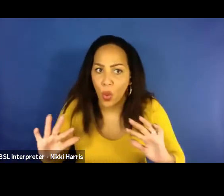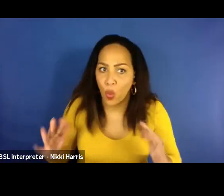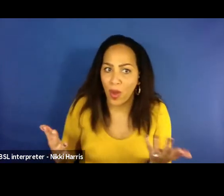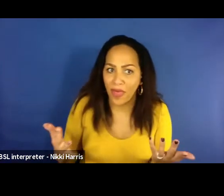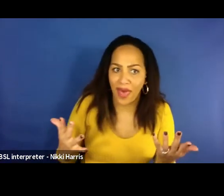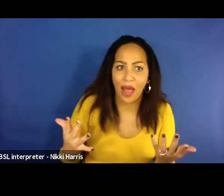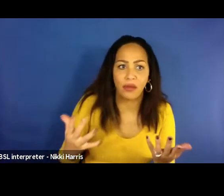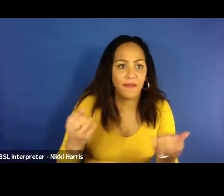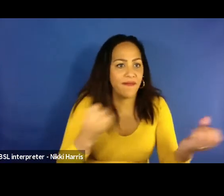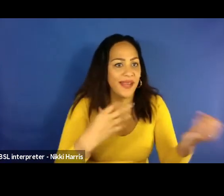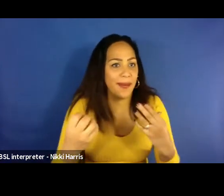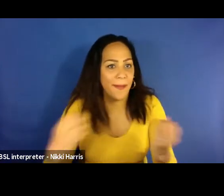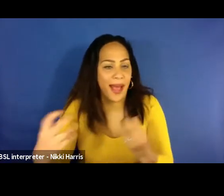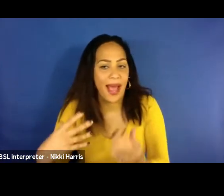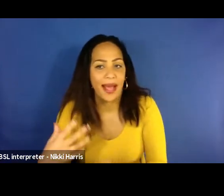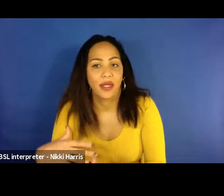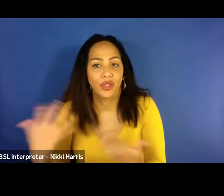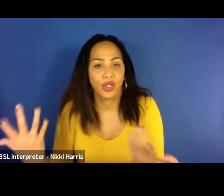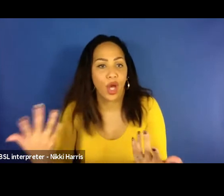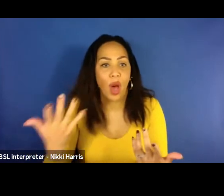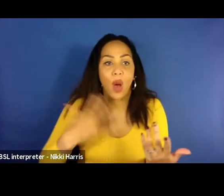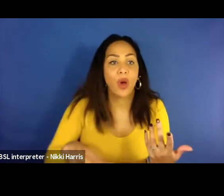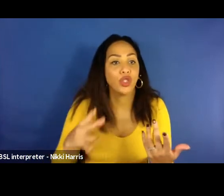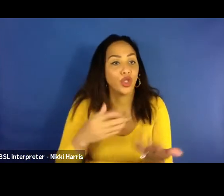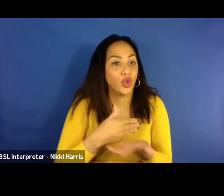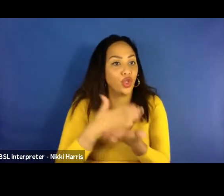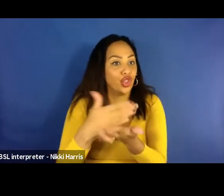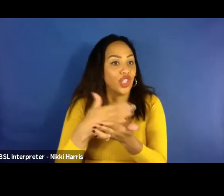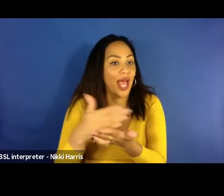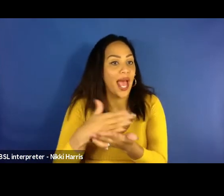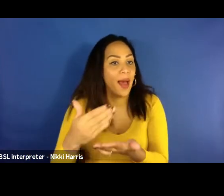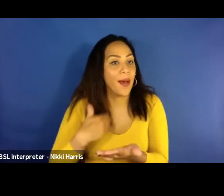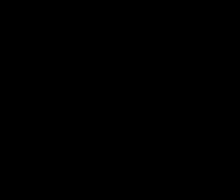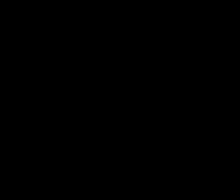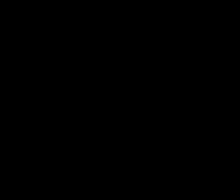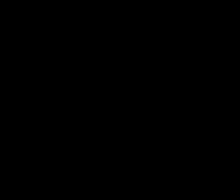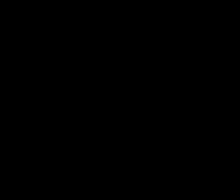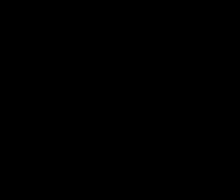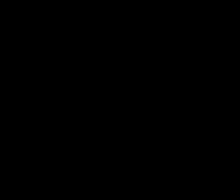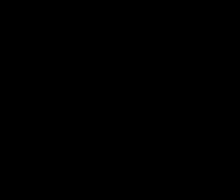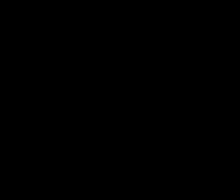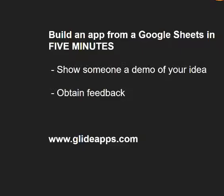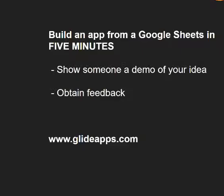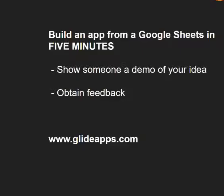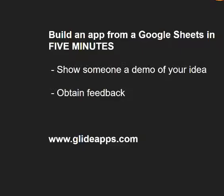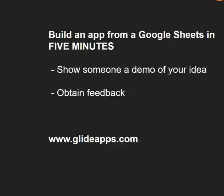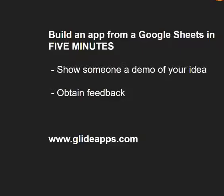customers. So let me share my screen and go back to the presentation.